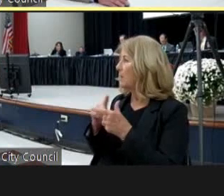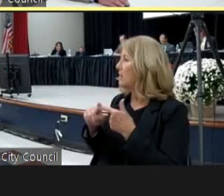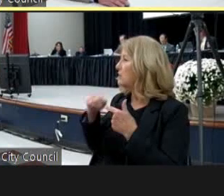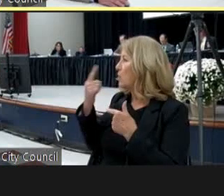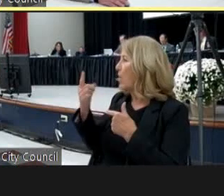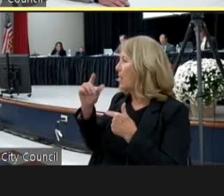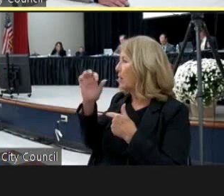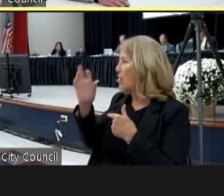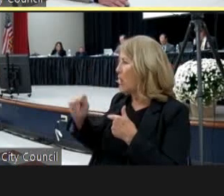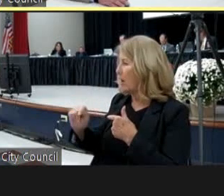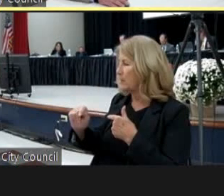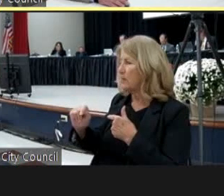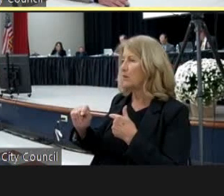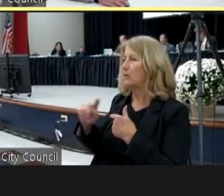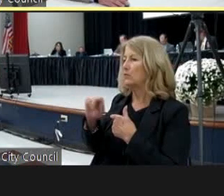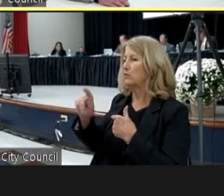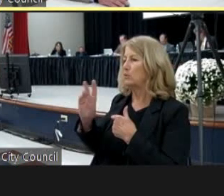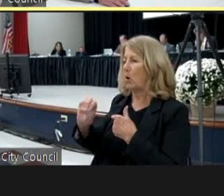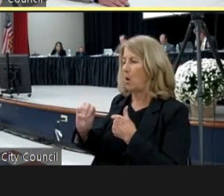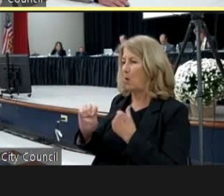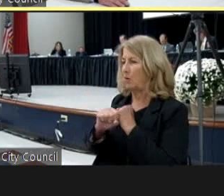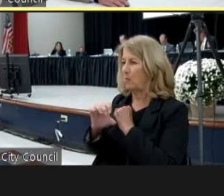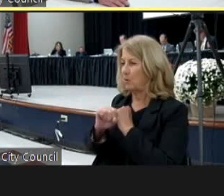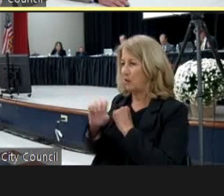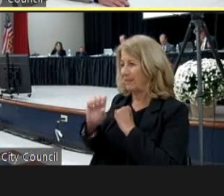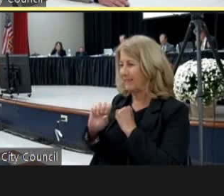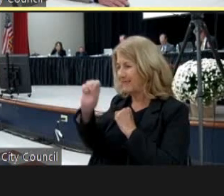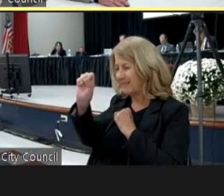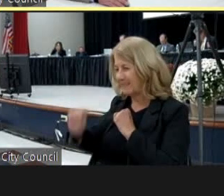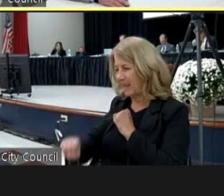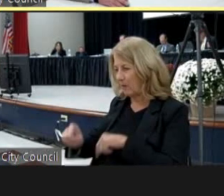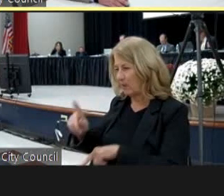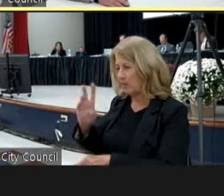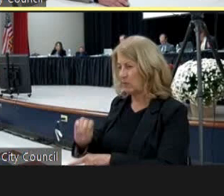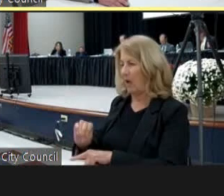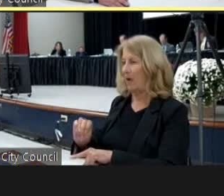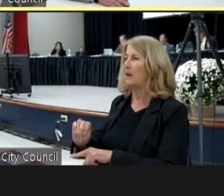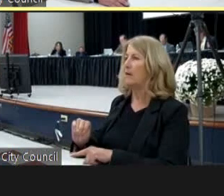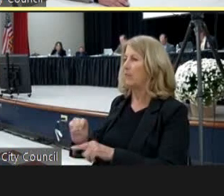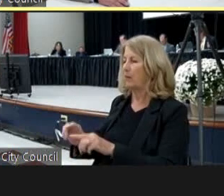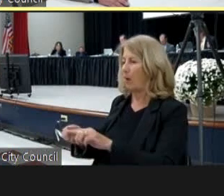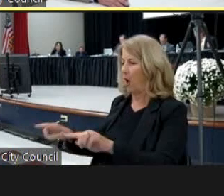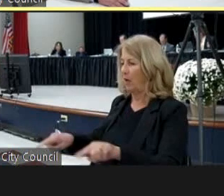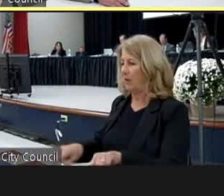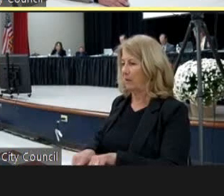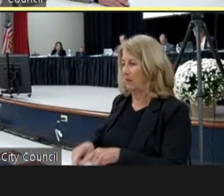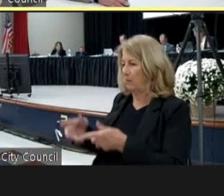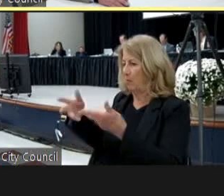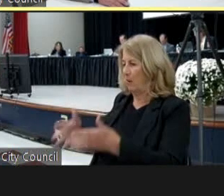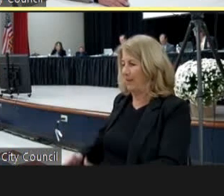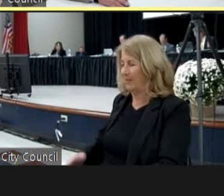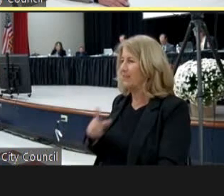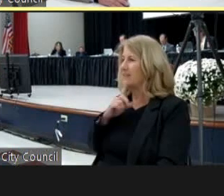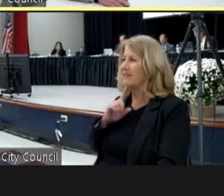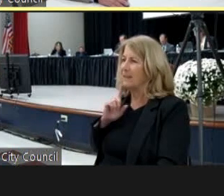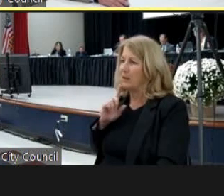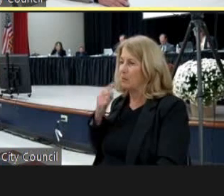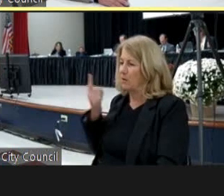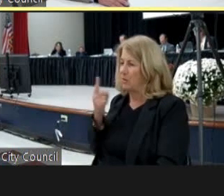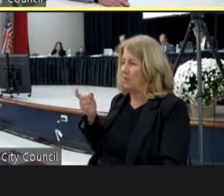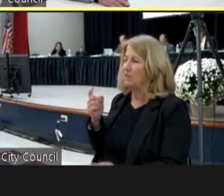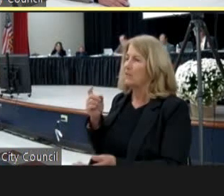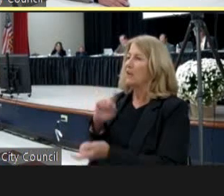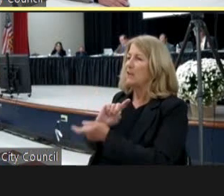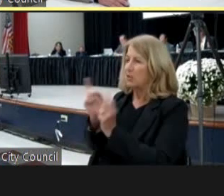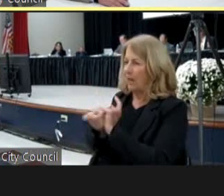that's zoned commercial on the south side of the block. The rest of it's already single family, so we're just changing the land use